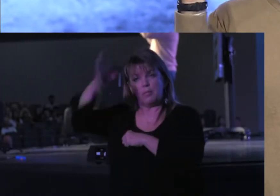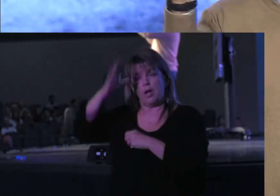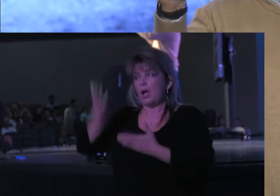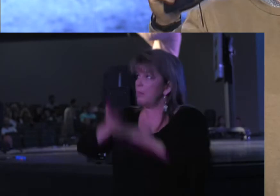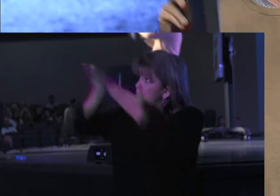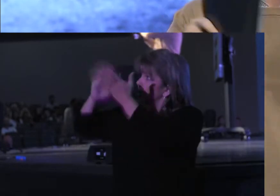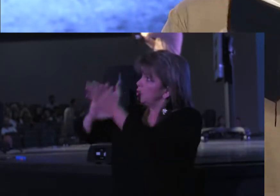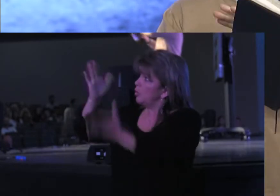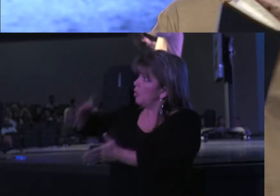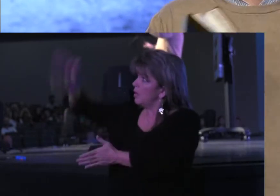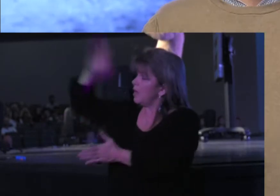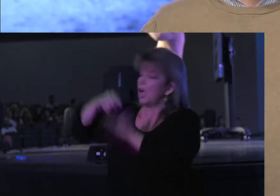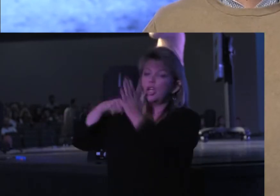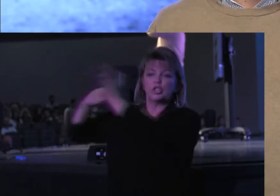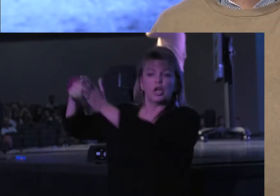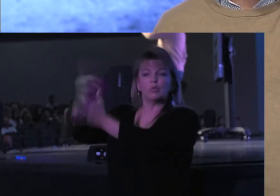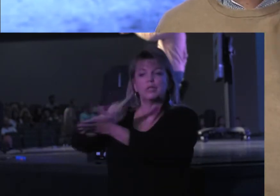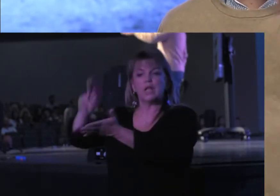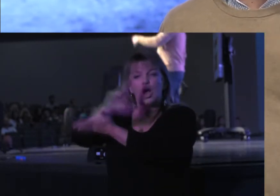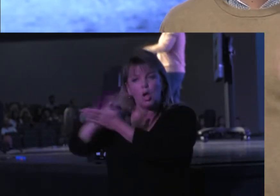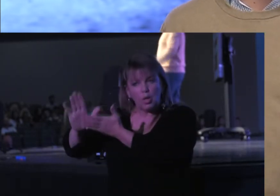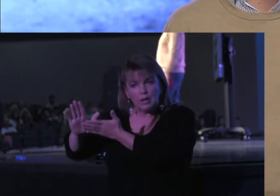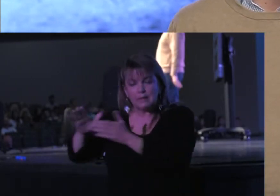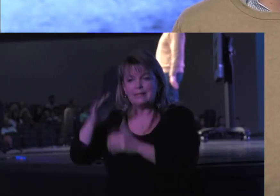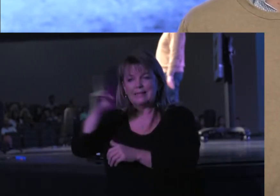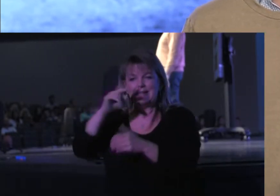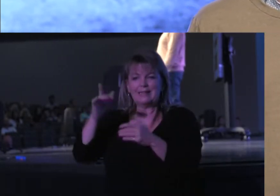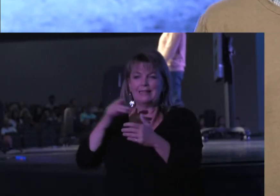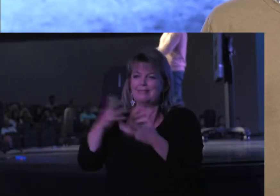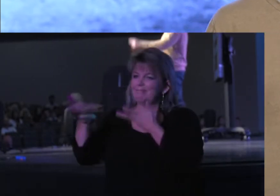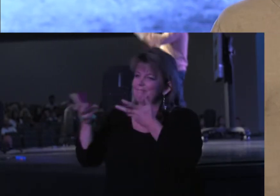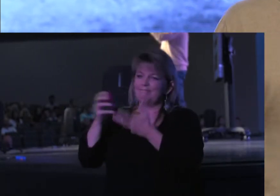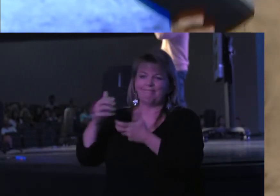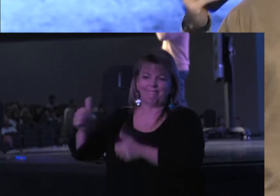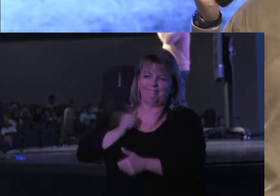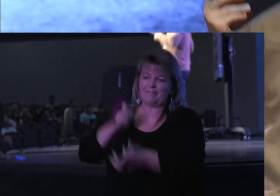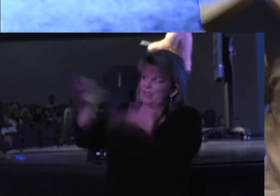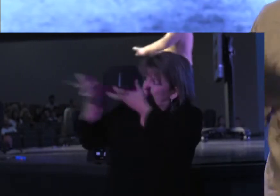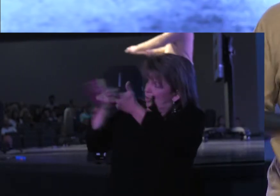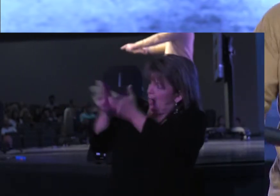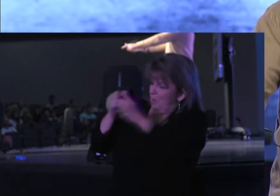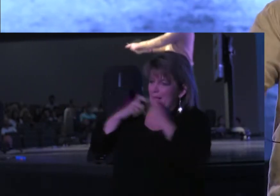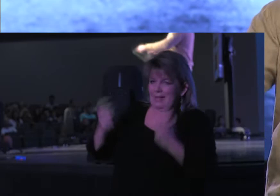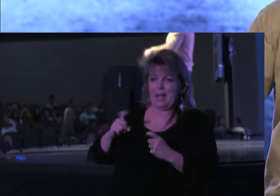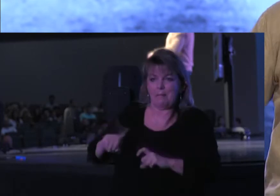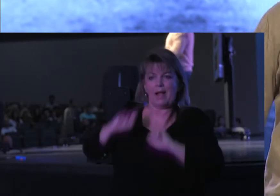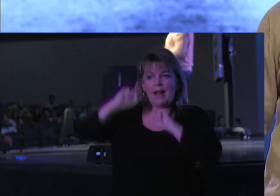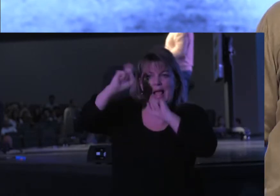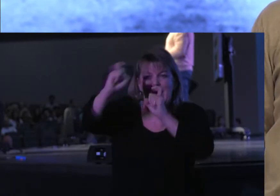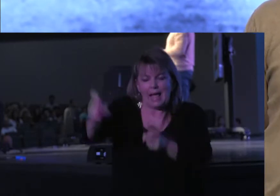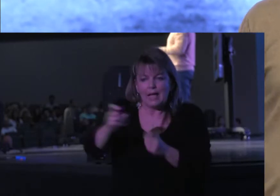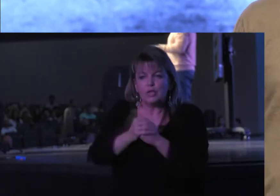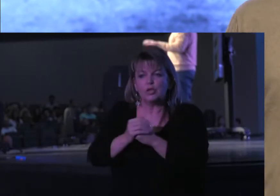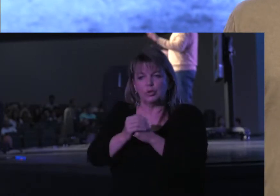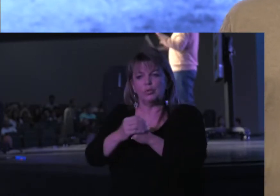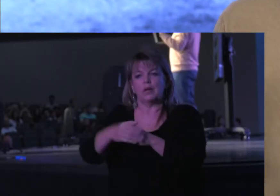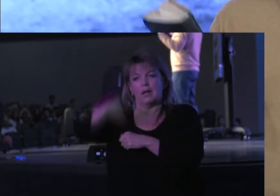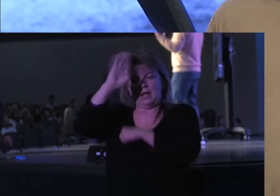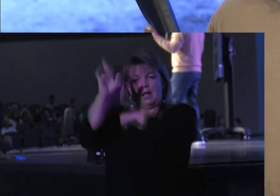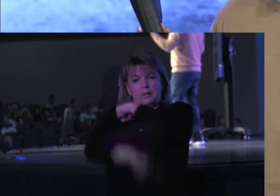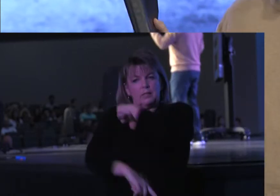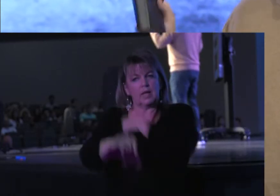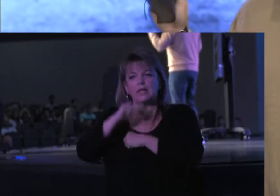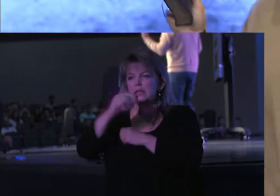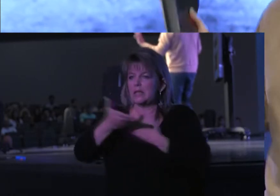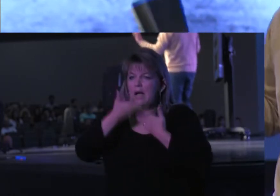his holiness and his nature will not negotiate with sin. But the issuing of the wrath of God does